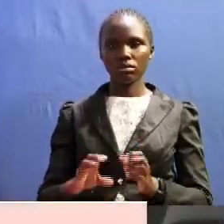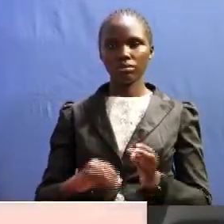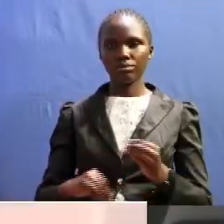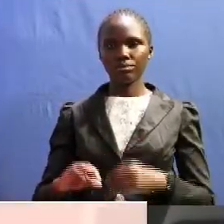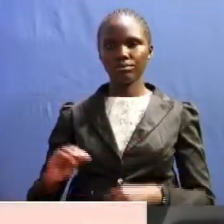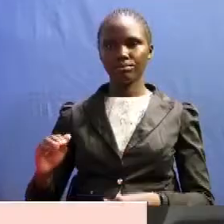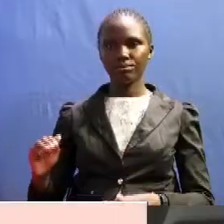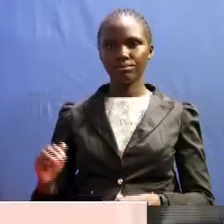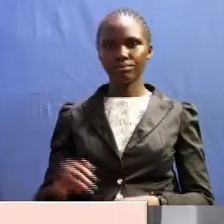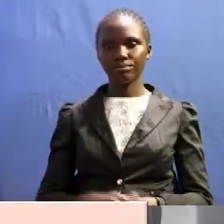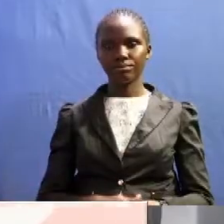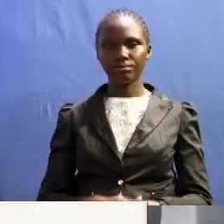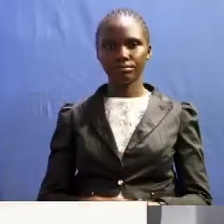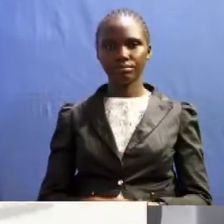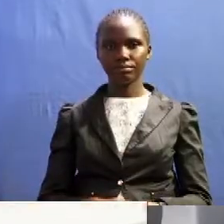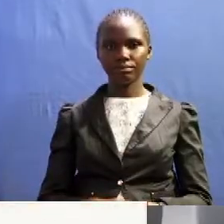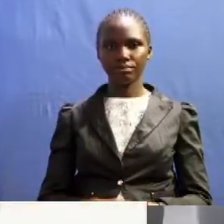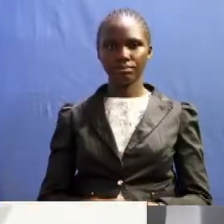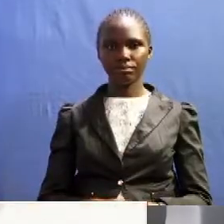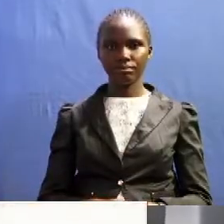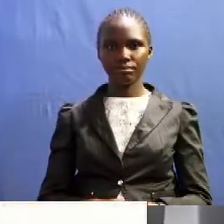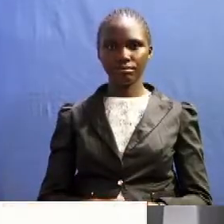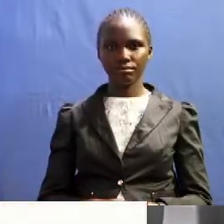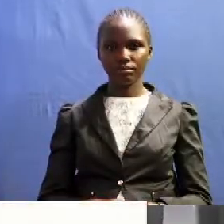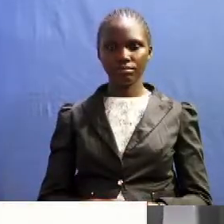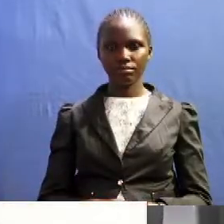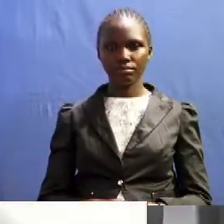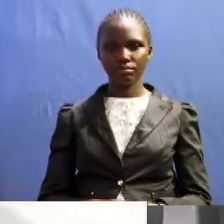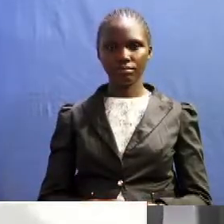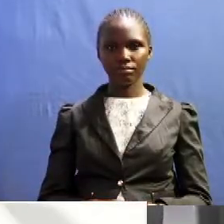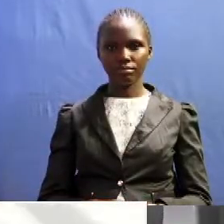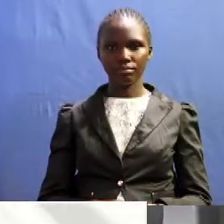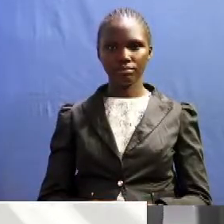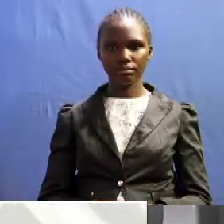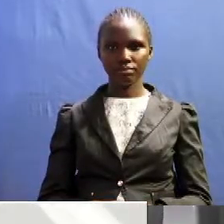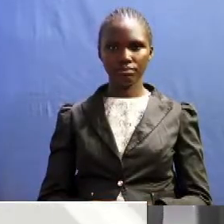corruption. Rose Karori, KUTV.